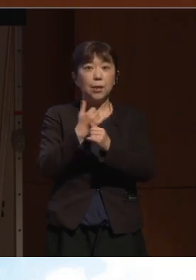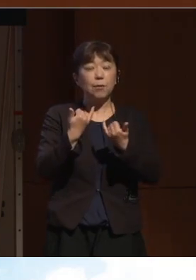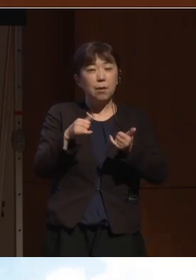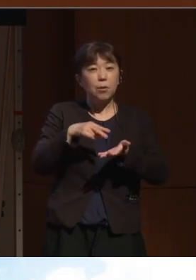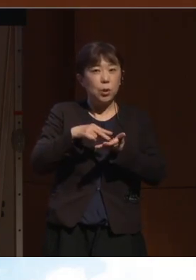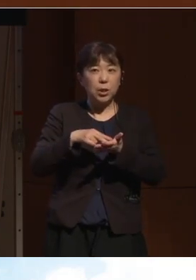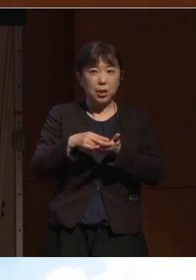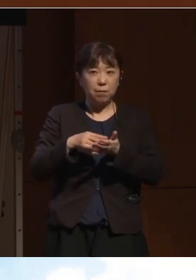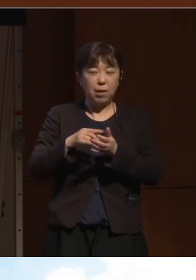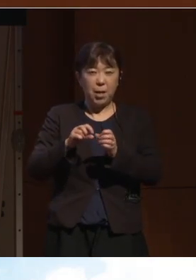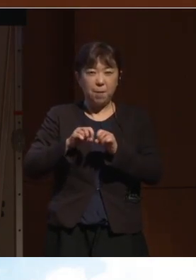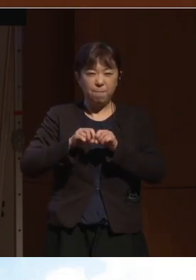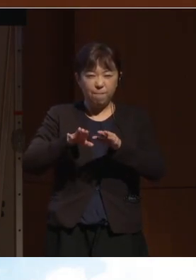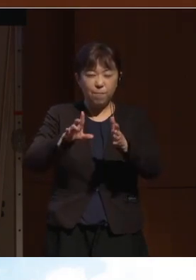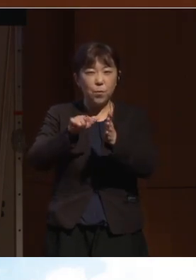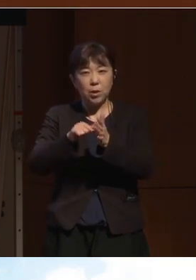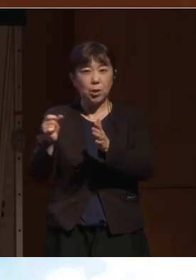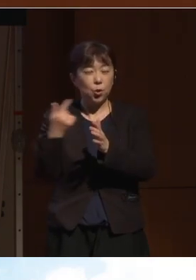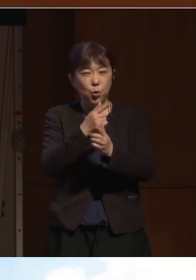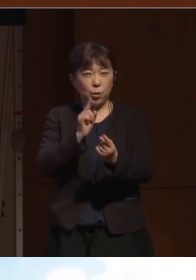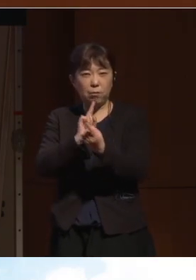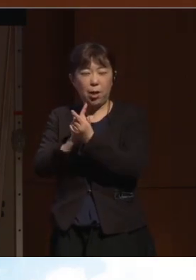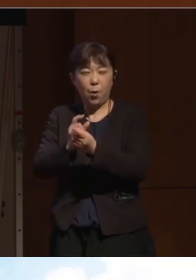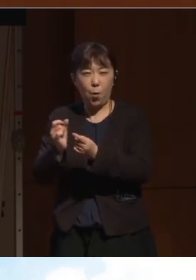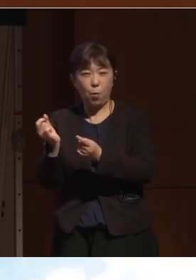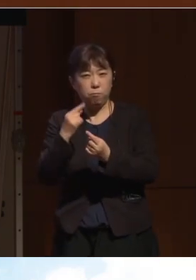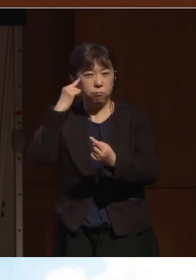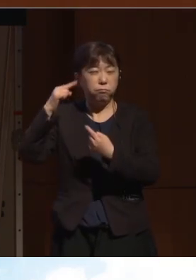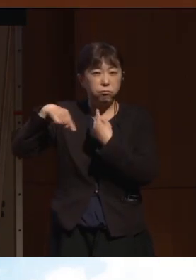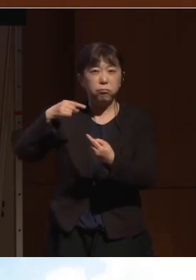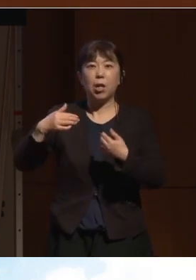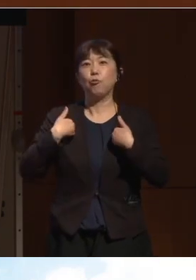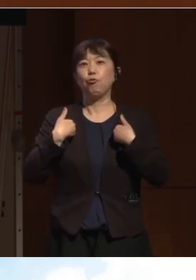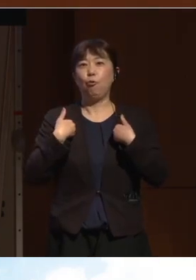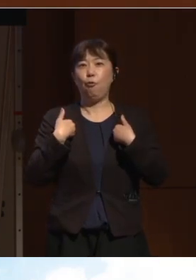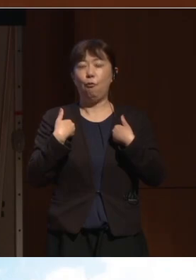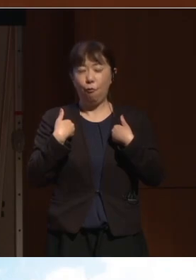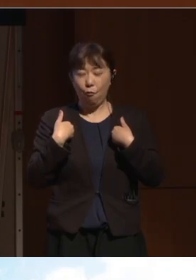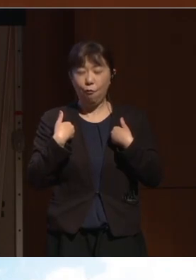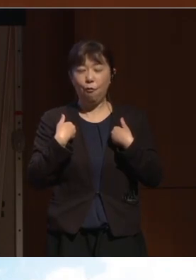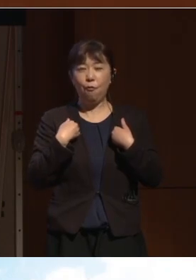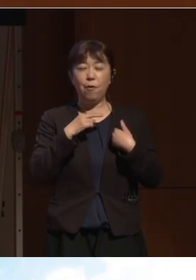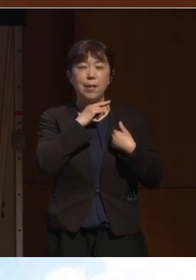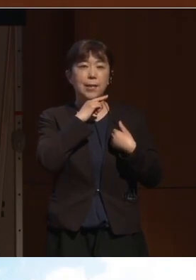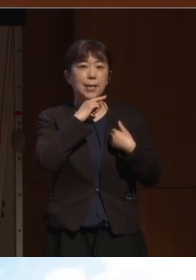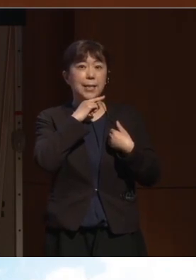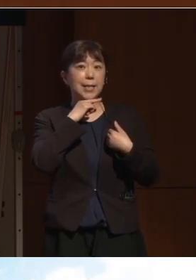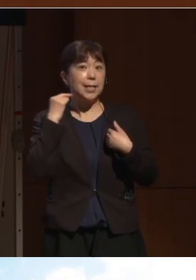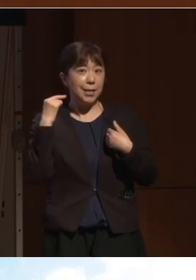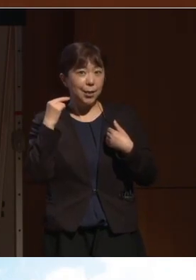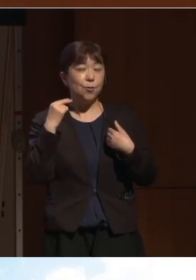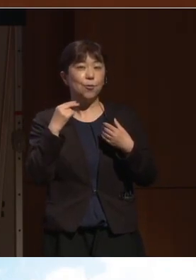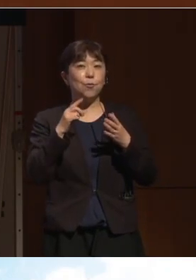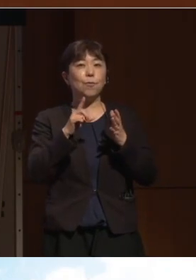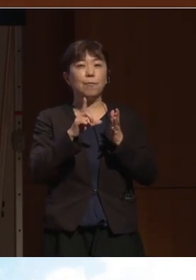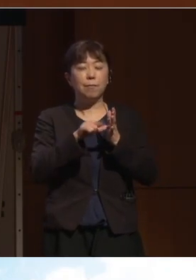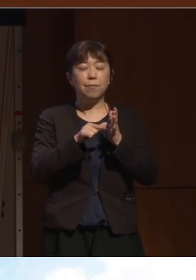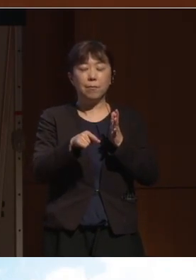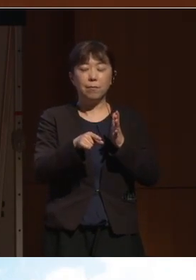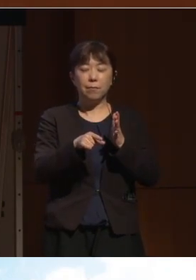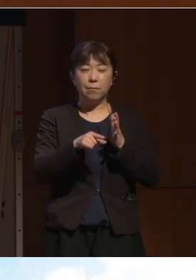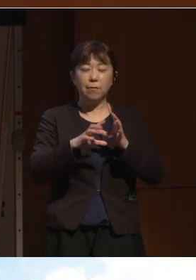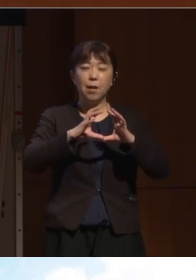being recommended and the rationale for those. And through the trials that were set up in the UK and international collaborations such as